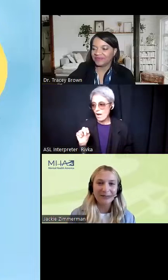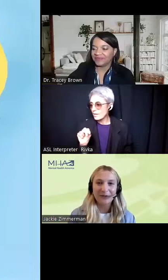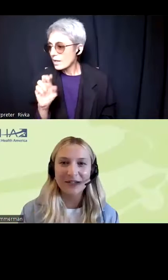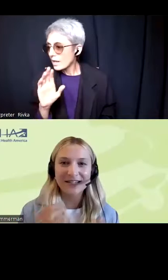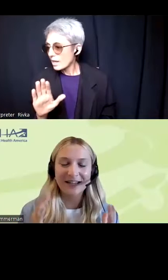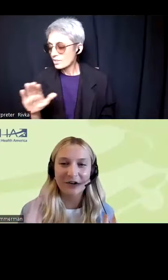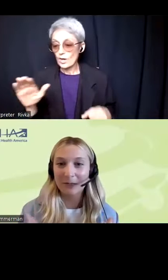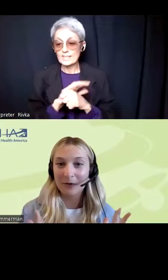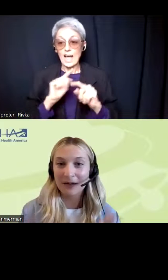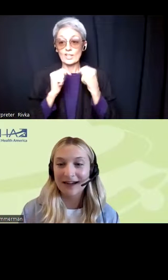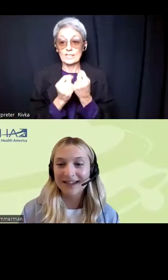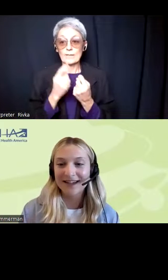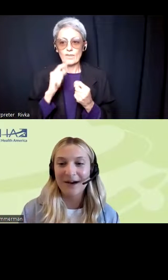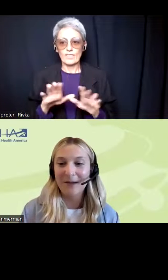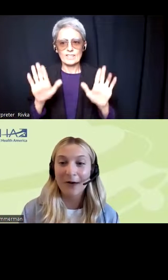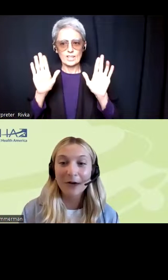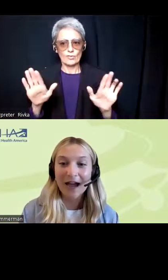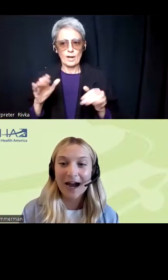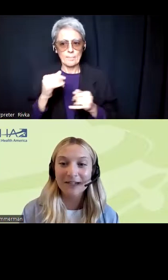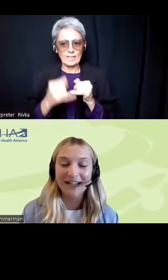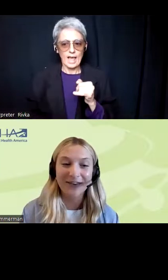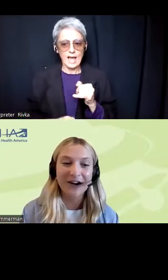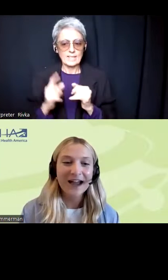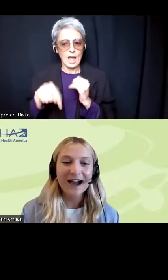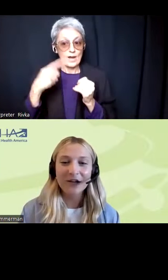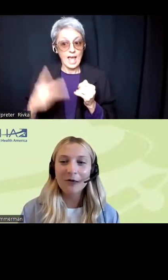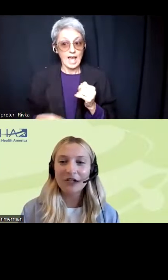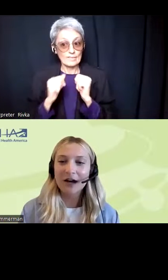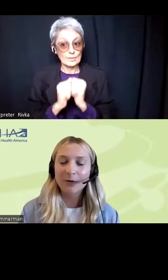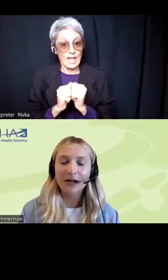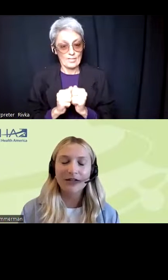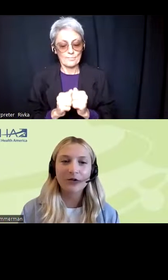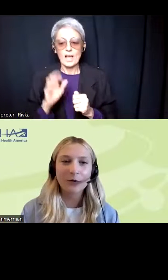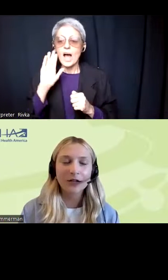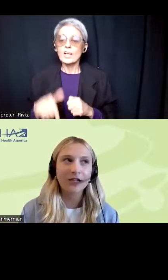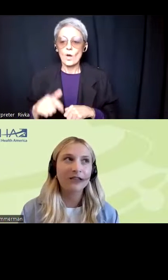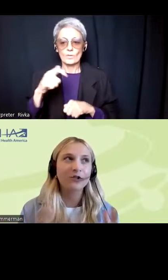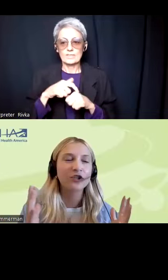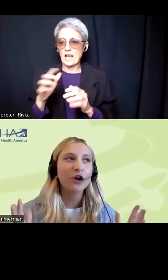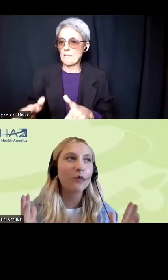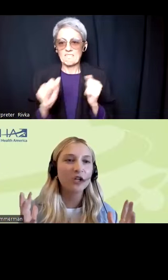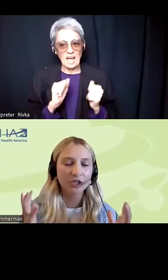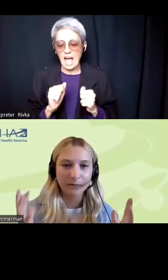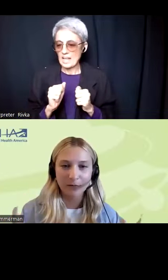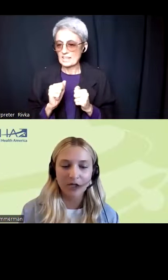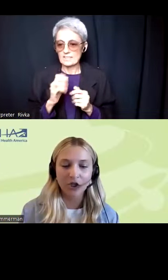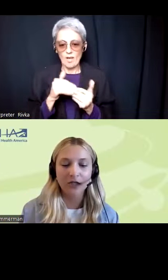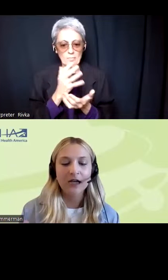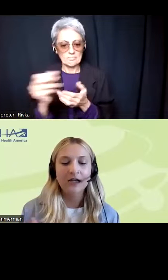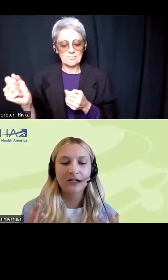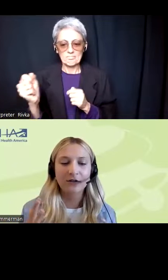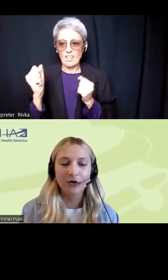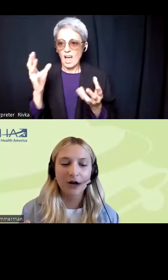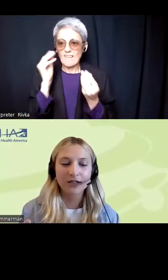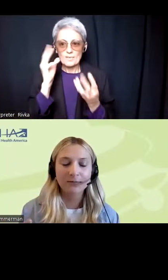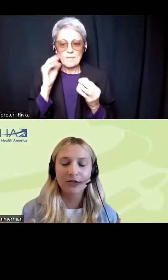entire team for this incredible last hour and a half together. I know our time went by so quickly, and there was so much information